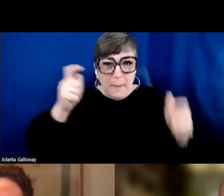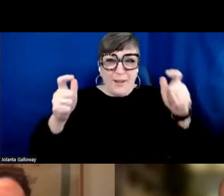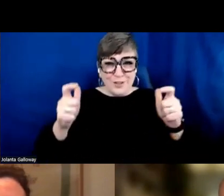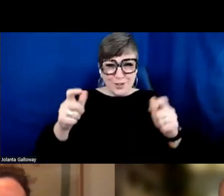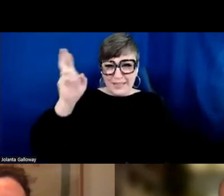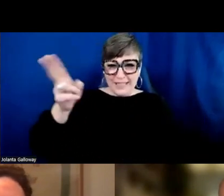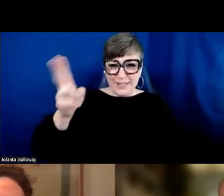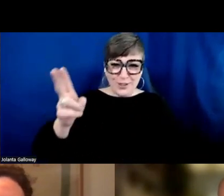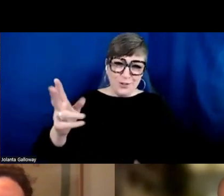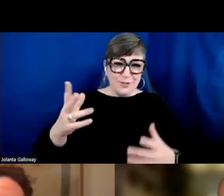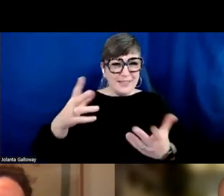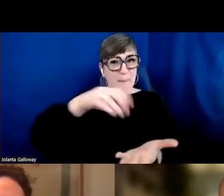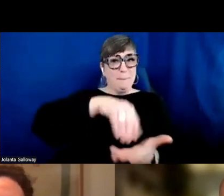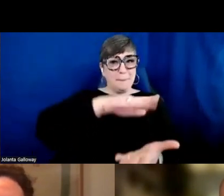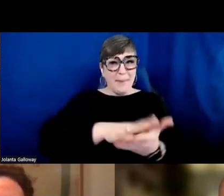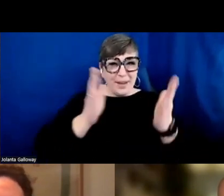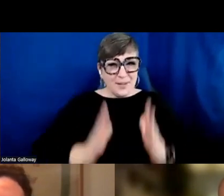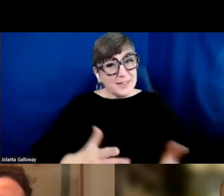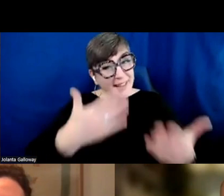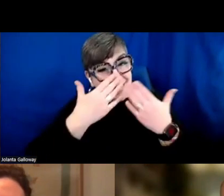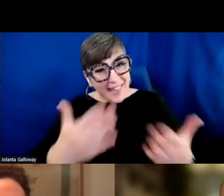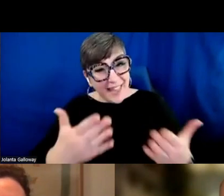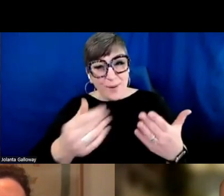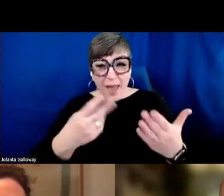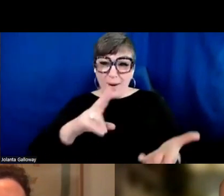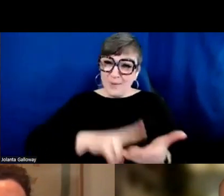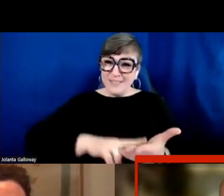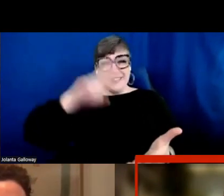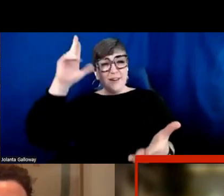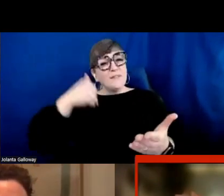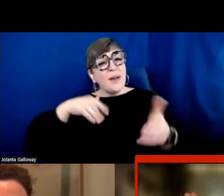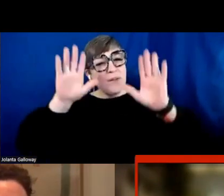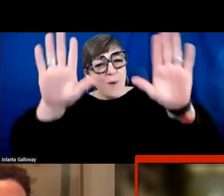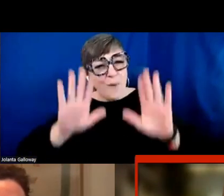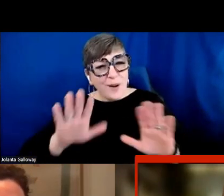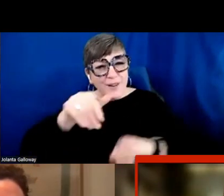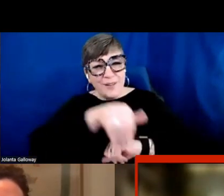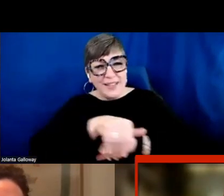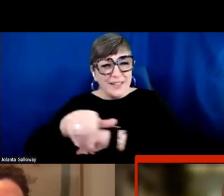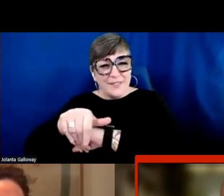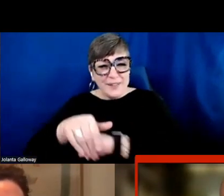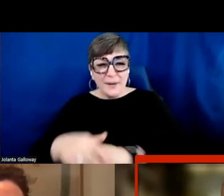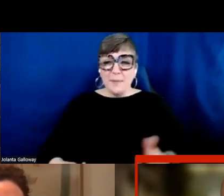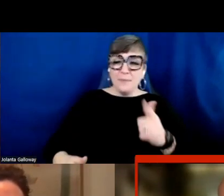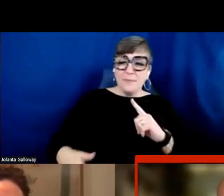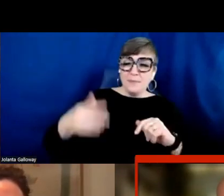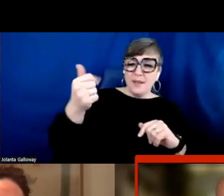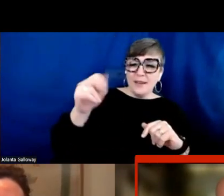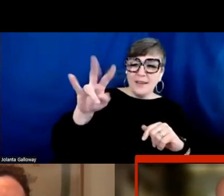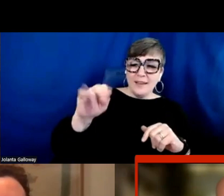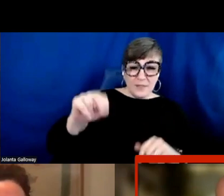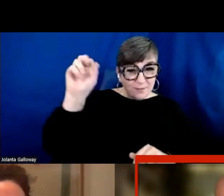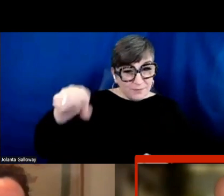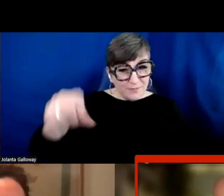Um, thank you all, and I guess we will sign off, and you guys have a wonderful evening. I just want to say also thank you, Ola, and thank you to our